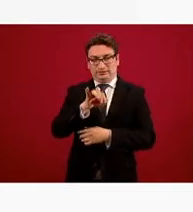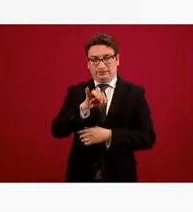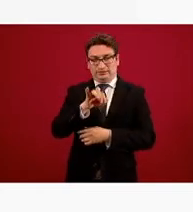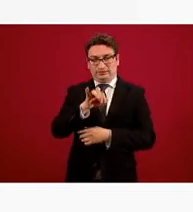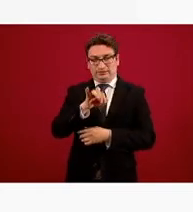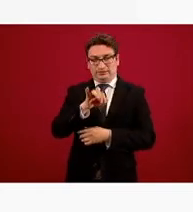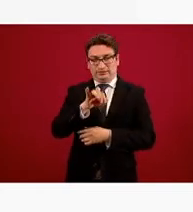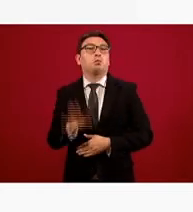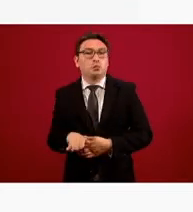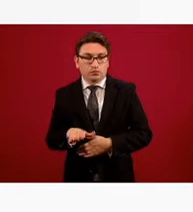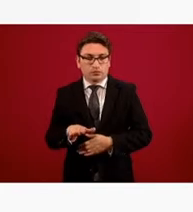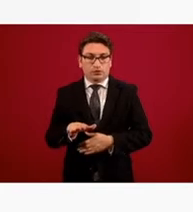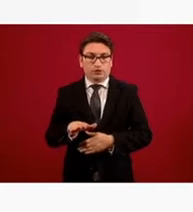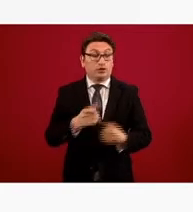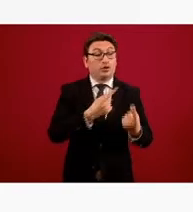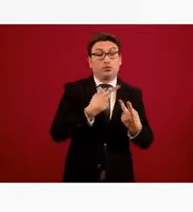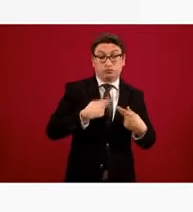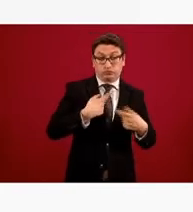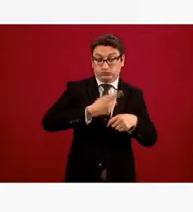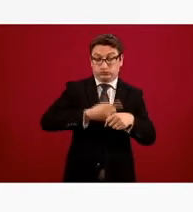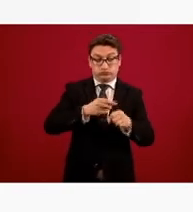age group, but the green line